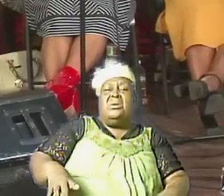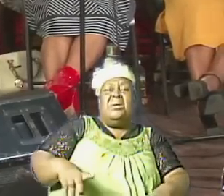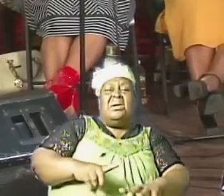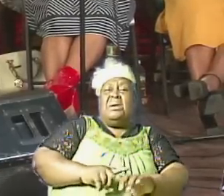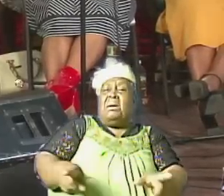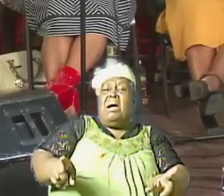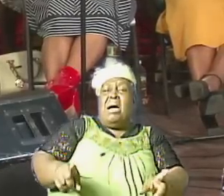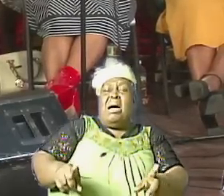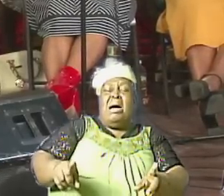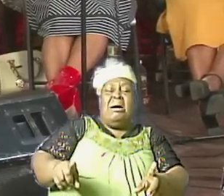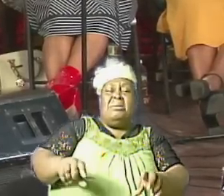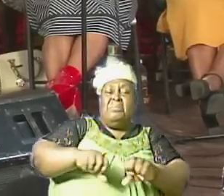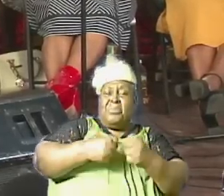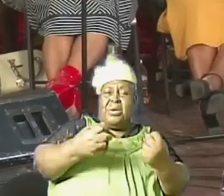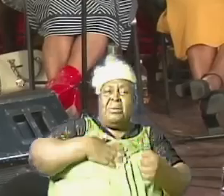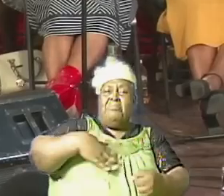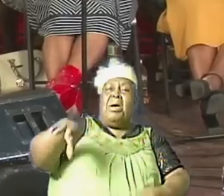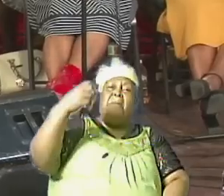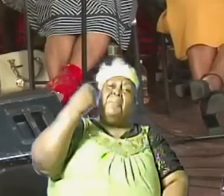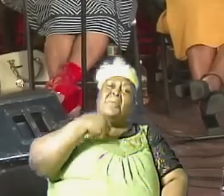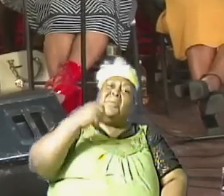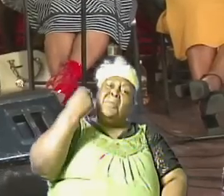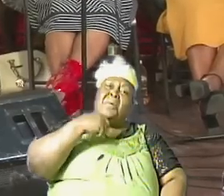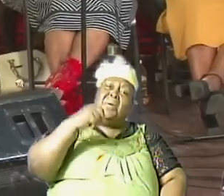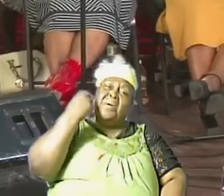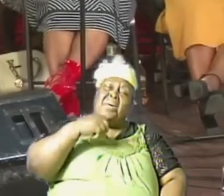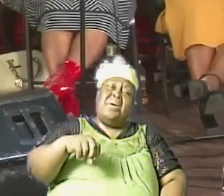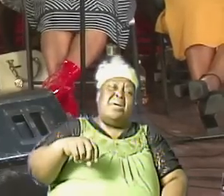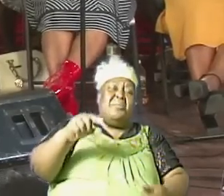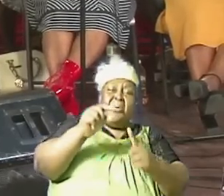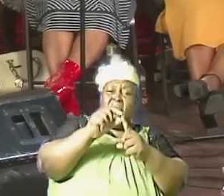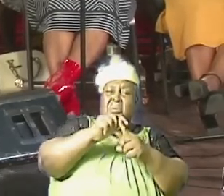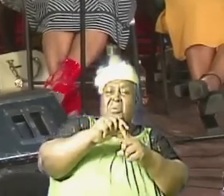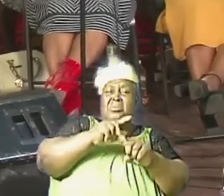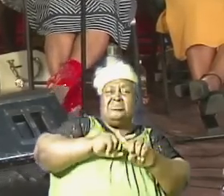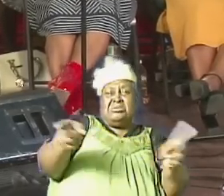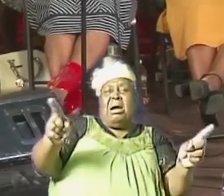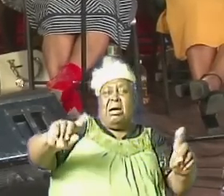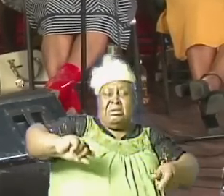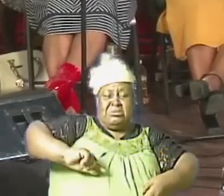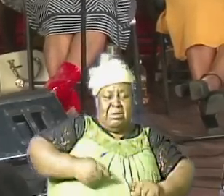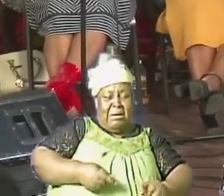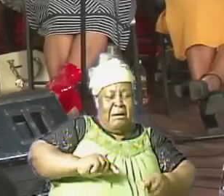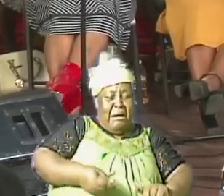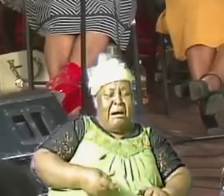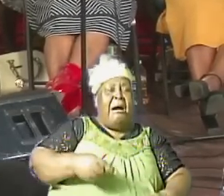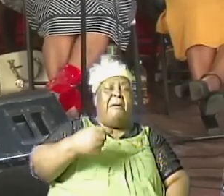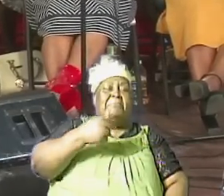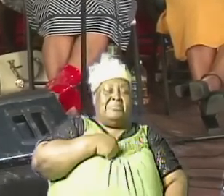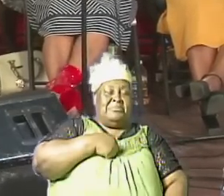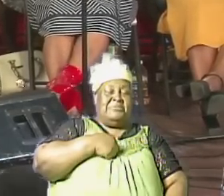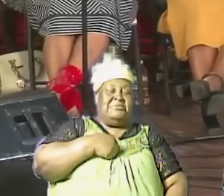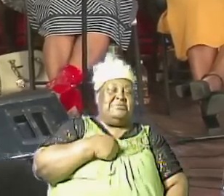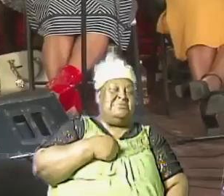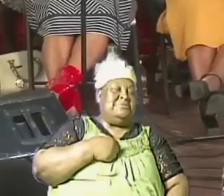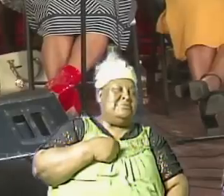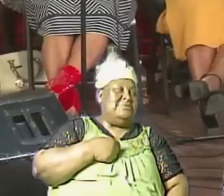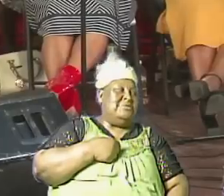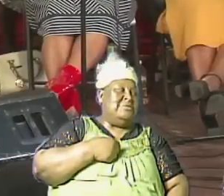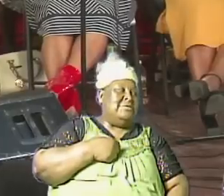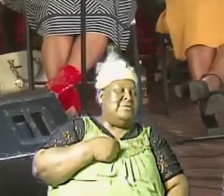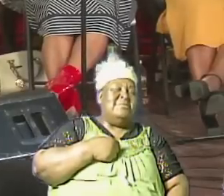can break my bone, but words cannot harm me.